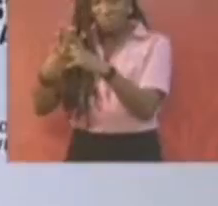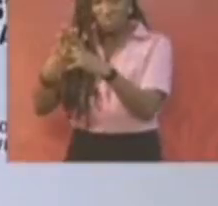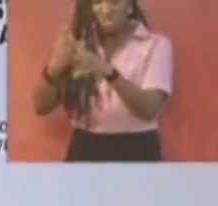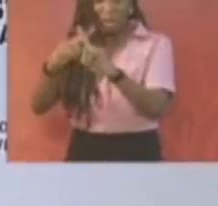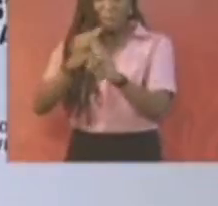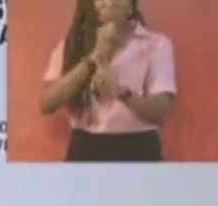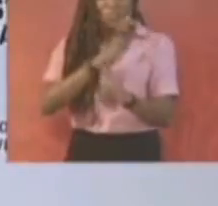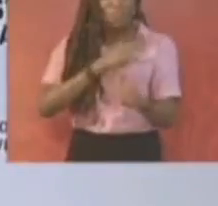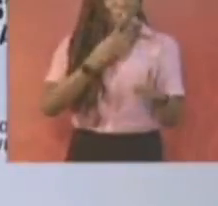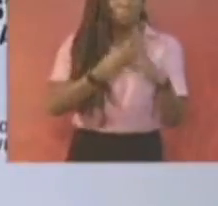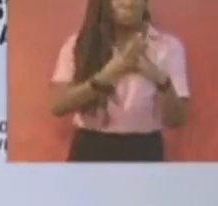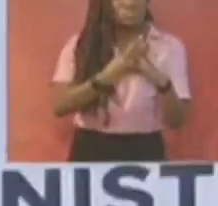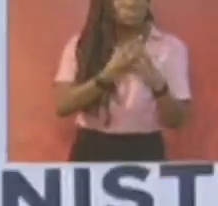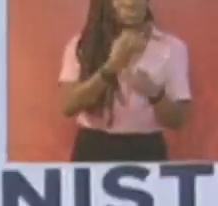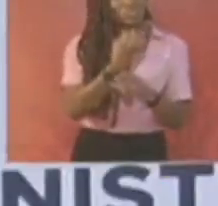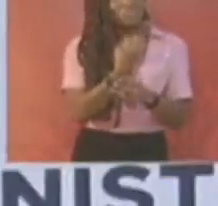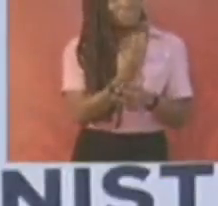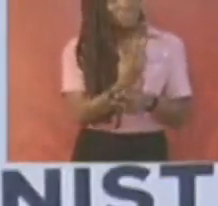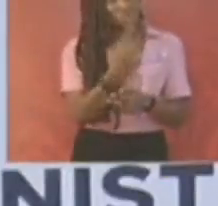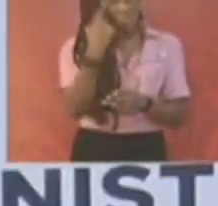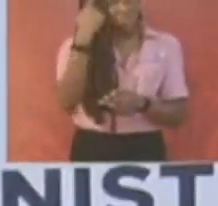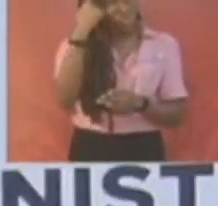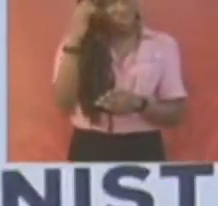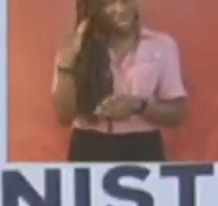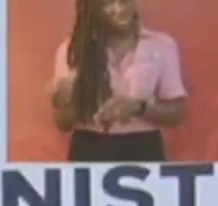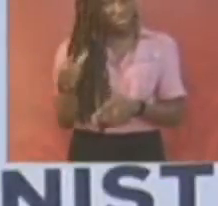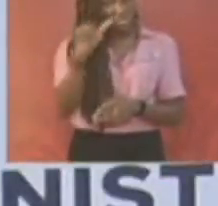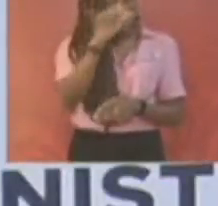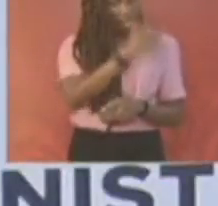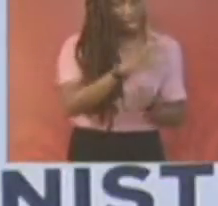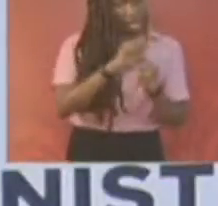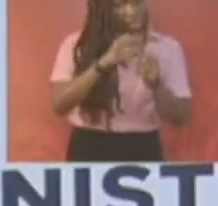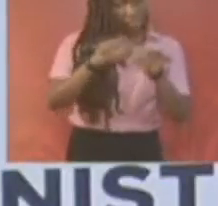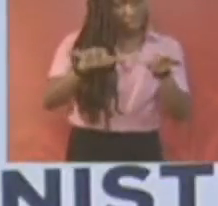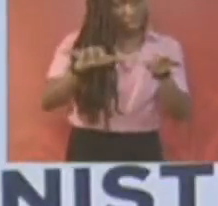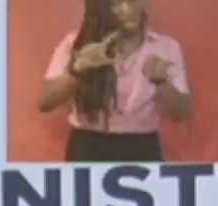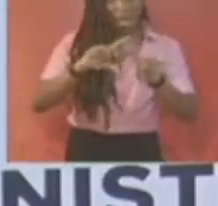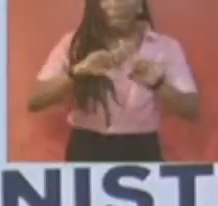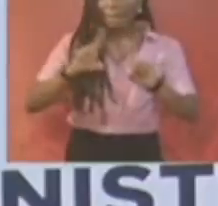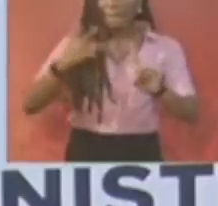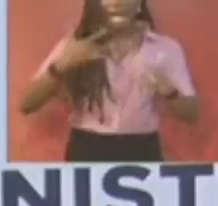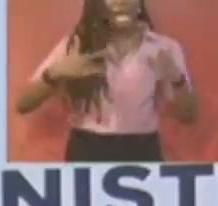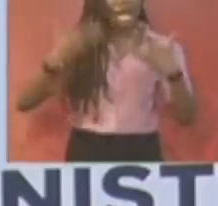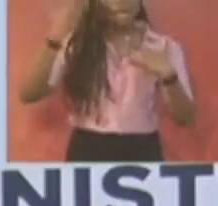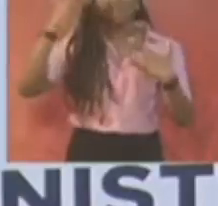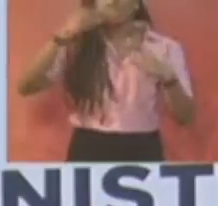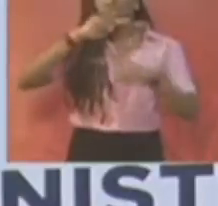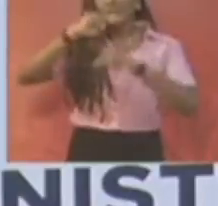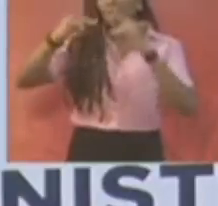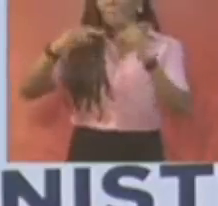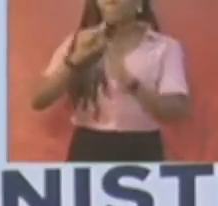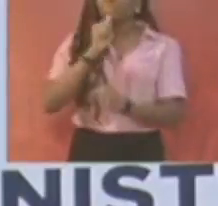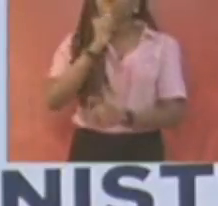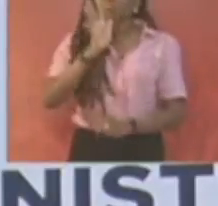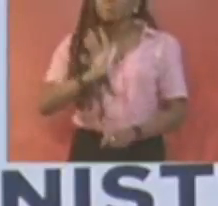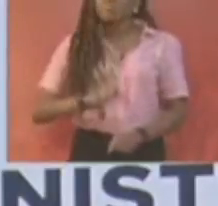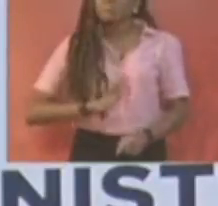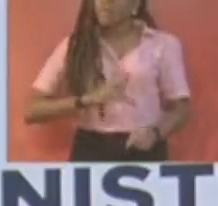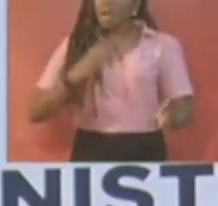Okay, to the best of my knowledge, I don't believe that any did come from the female prison. We can't verify that. But